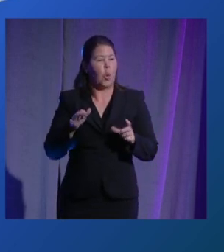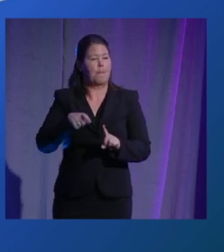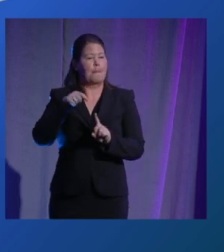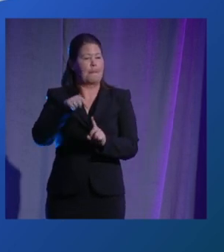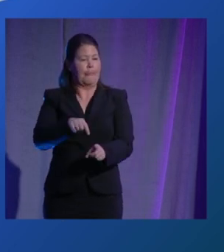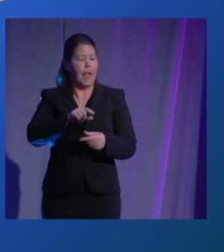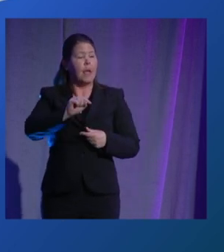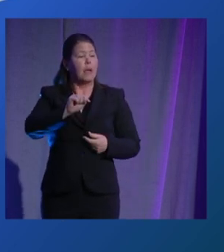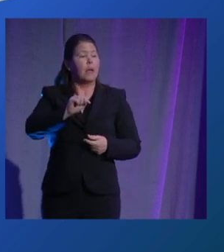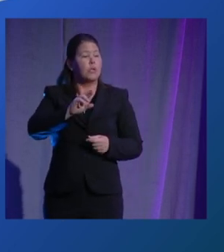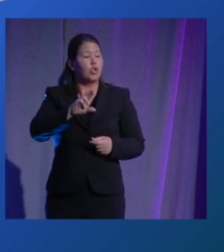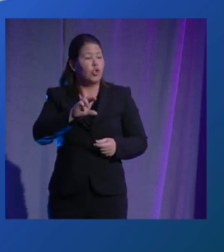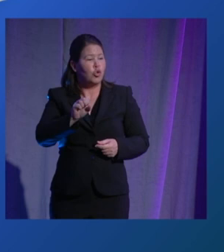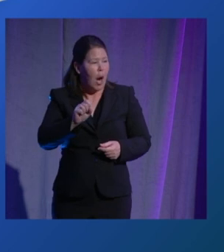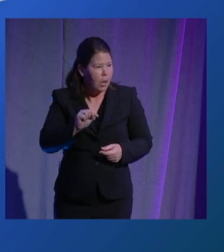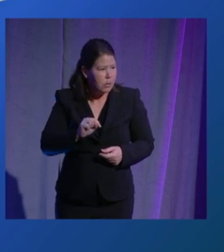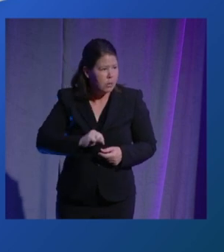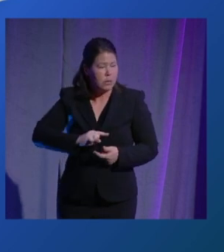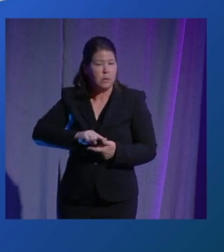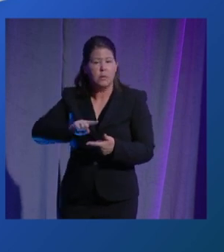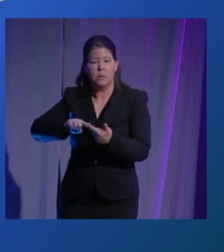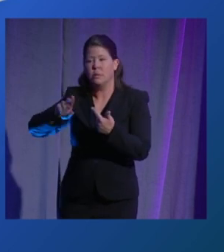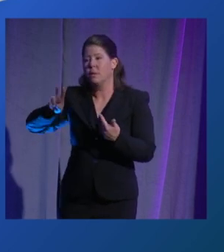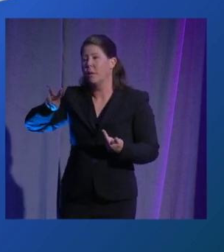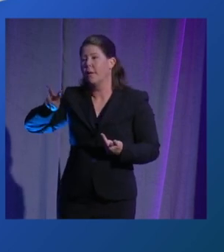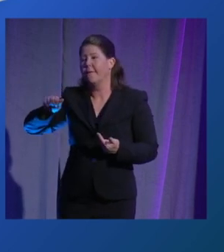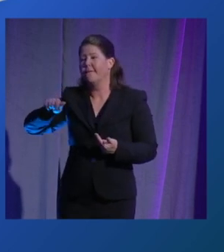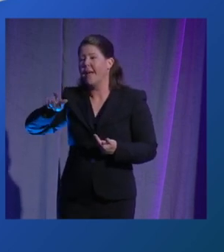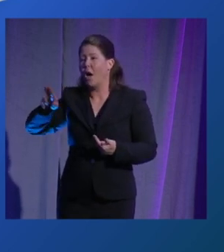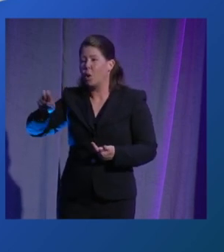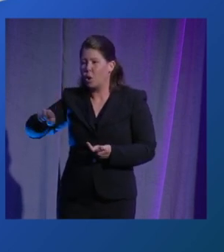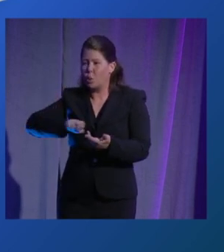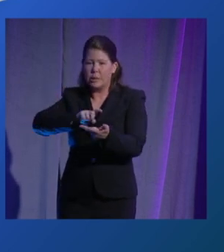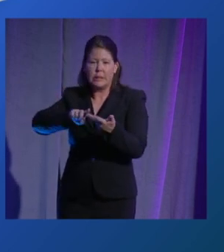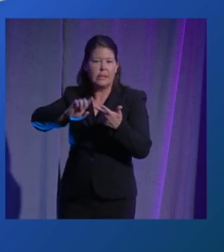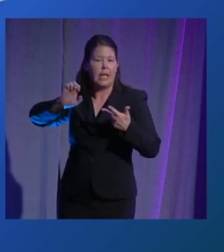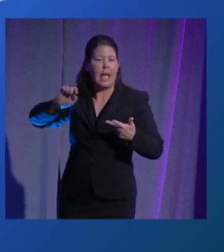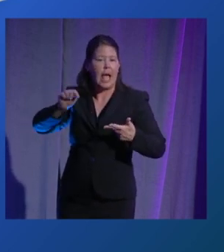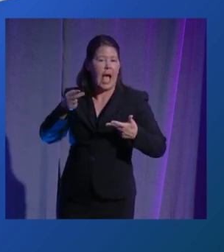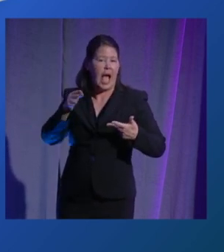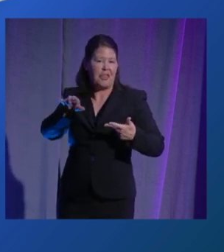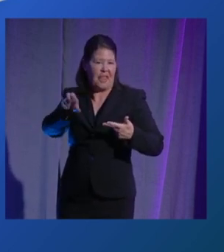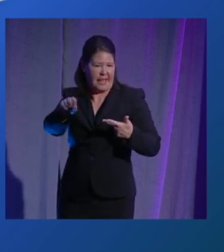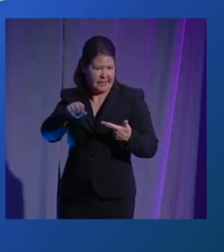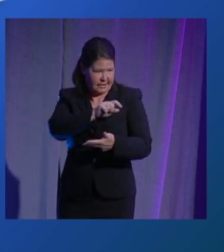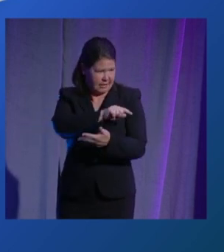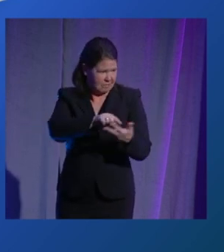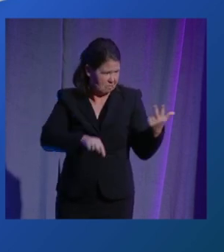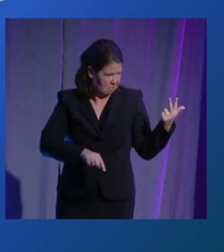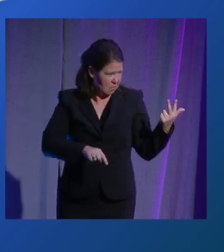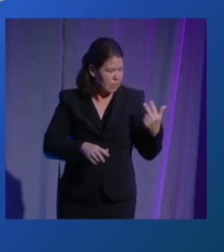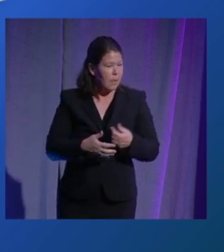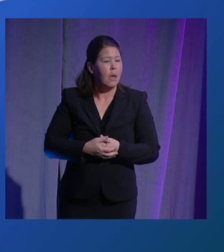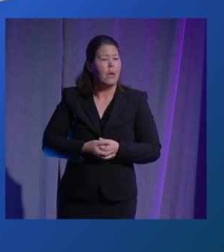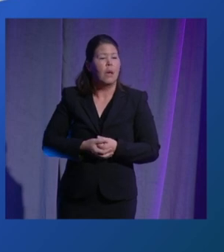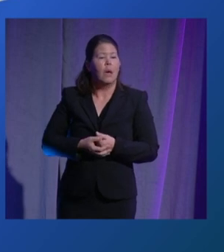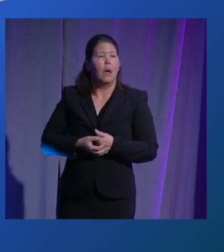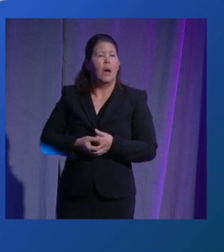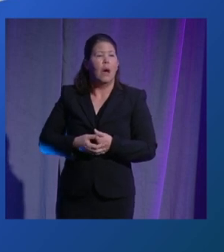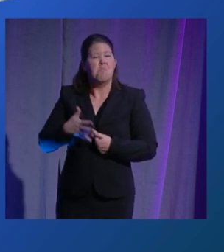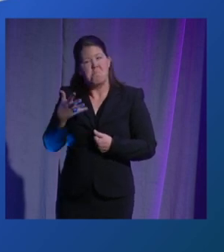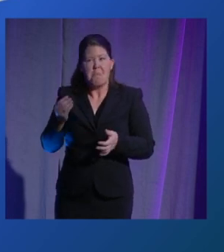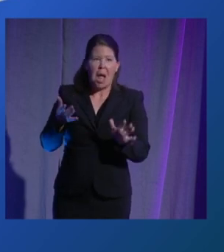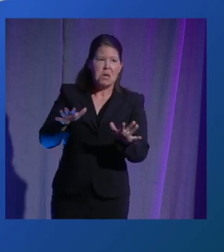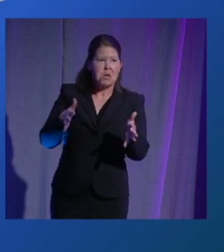ethics and and I'm sort of uh latching onto this particular question here too um this is about sort of